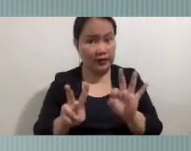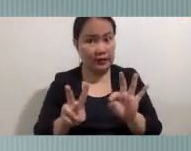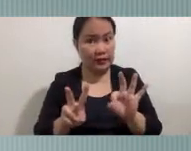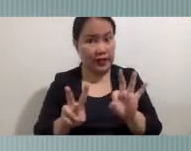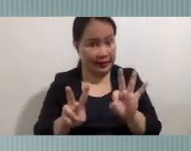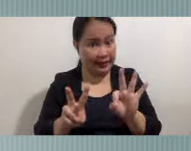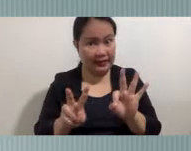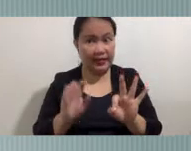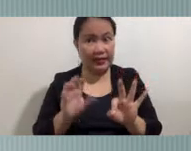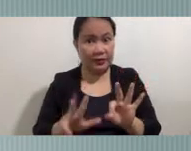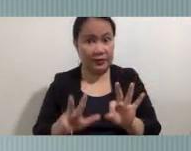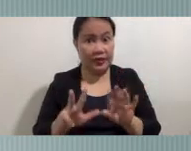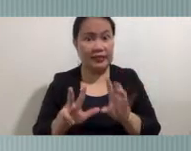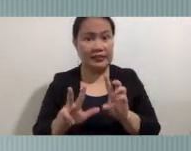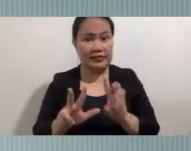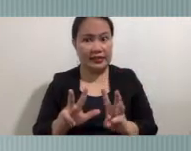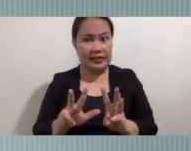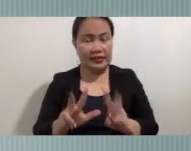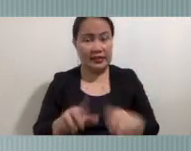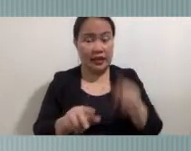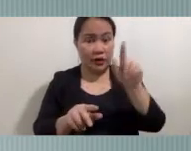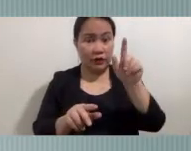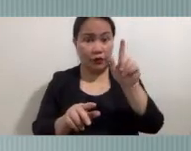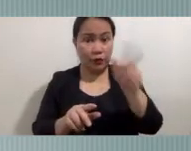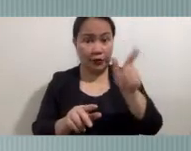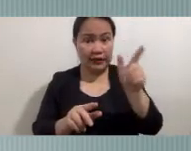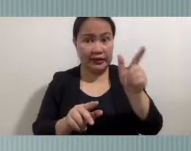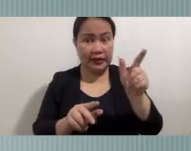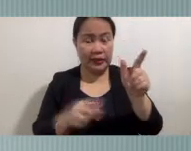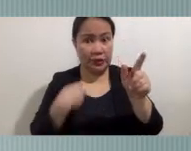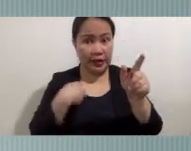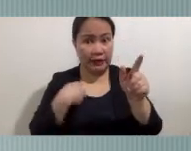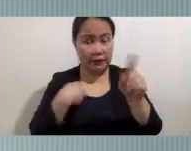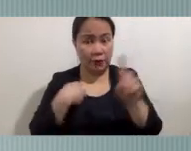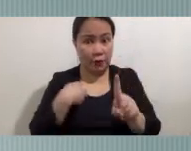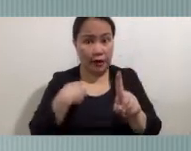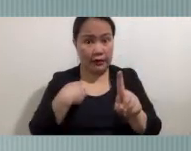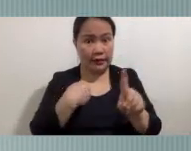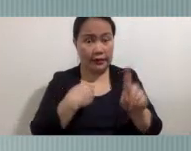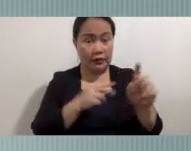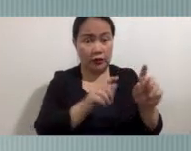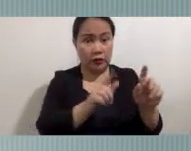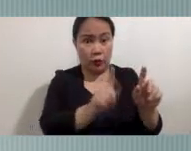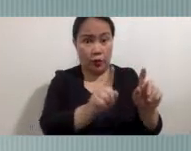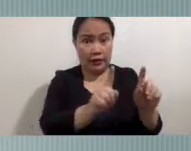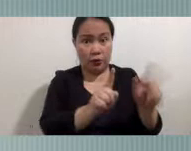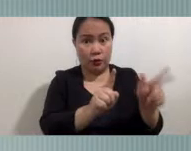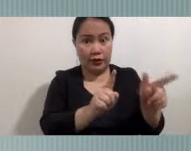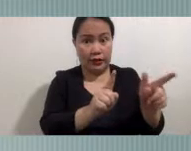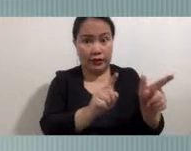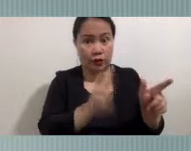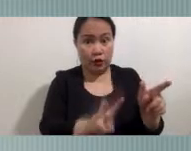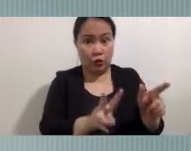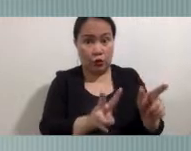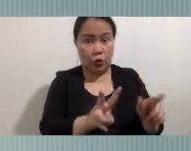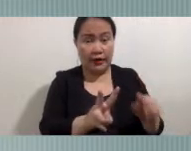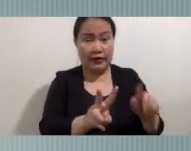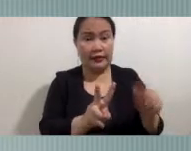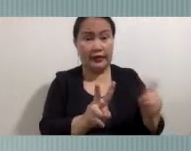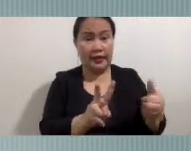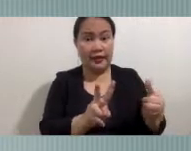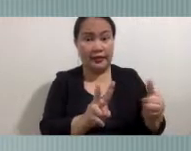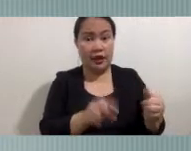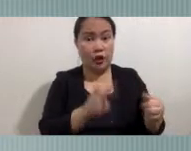and 9, 3 and 6. For 20, we have 1 and 20, 2 and 10, 4